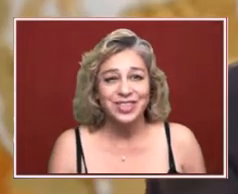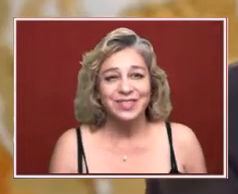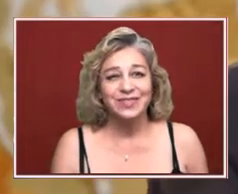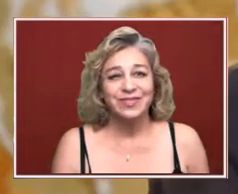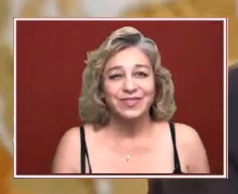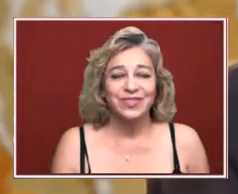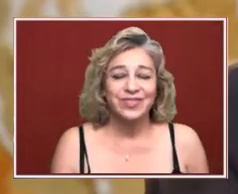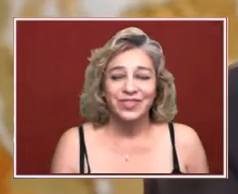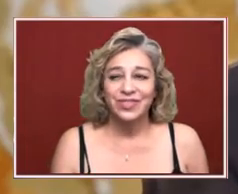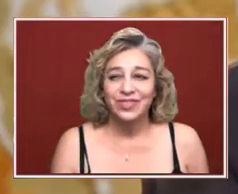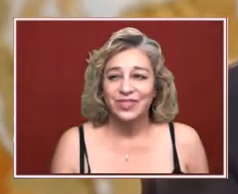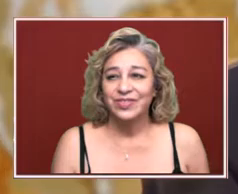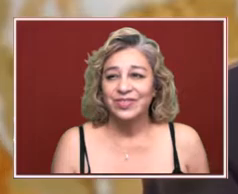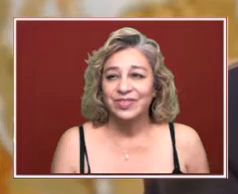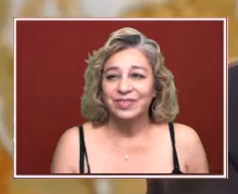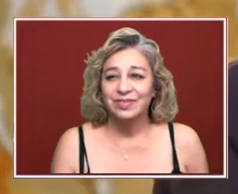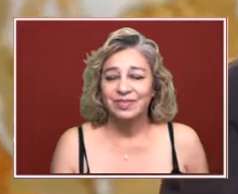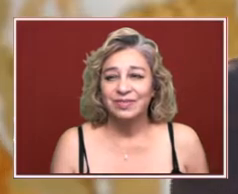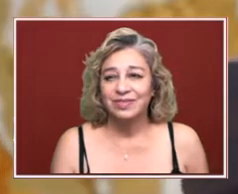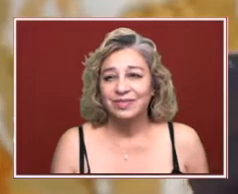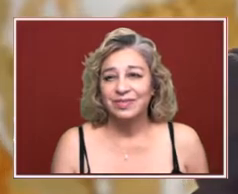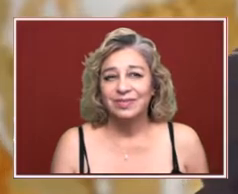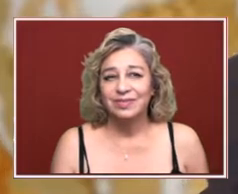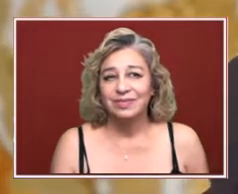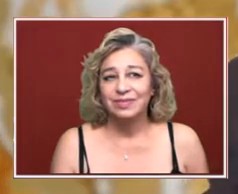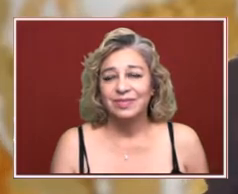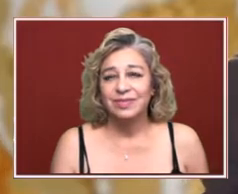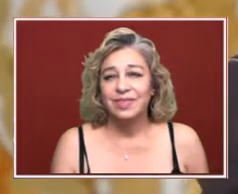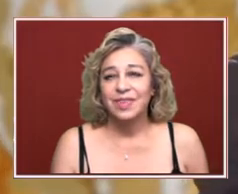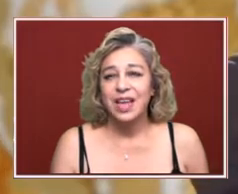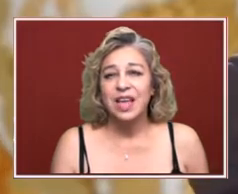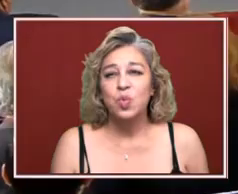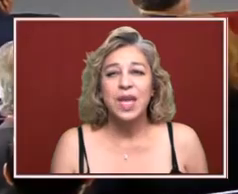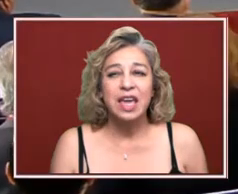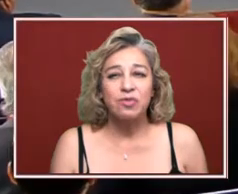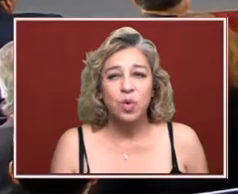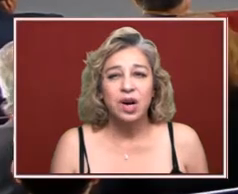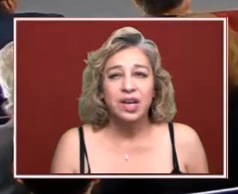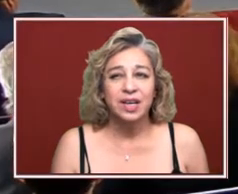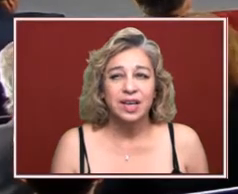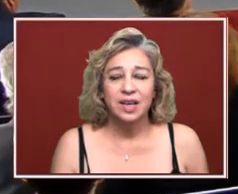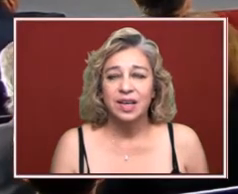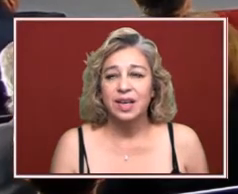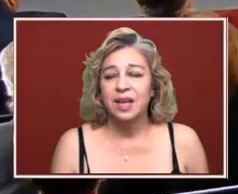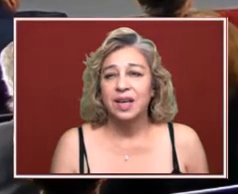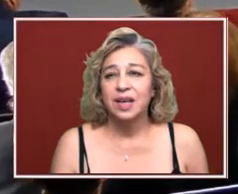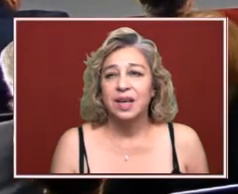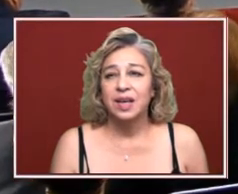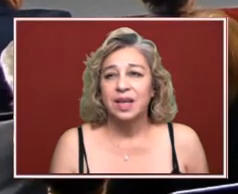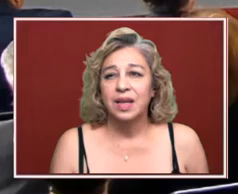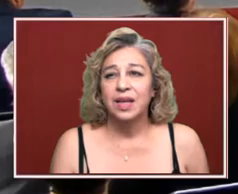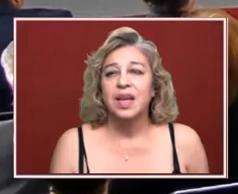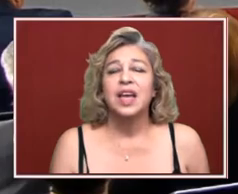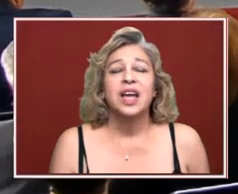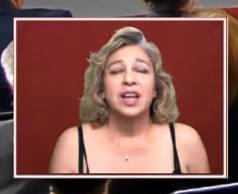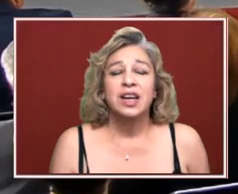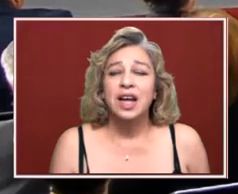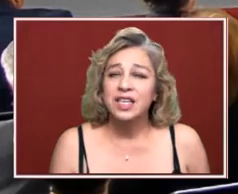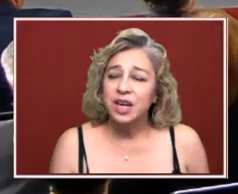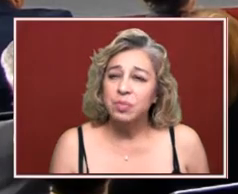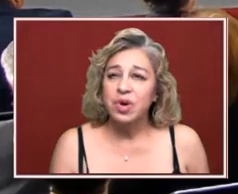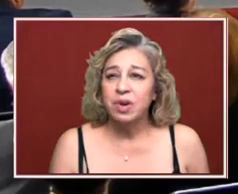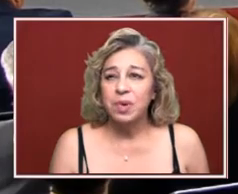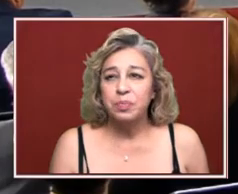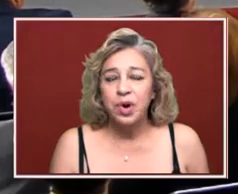hectares. Y se le dio trabajo. And we gave no work, temporal, sino permanente.